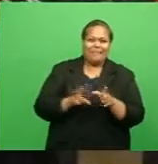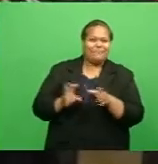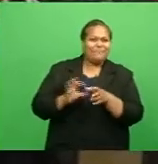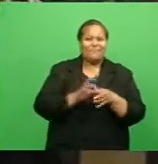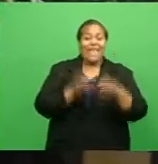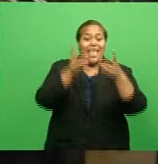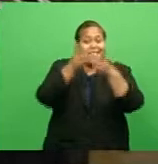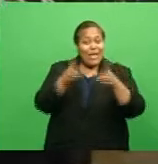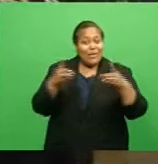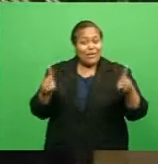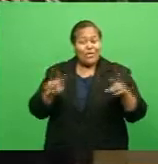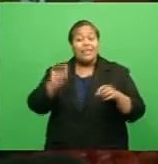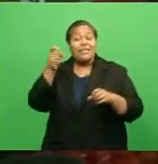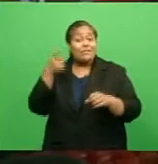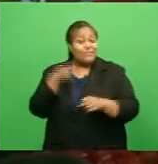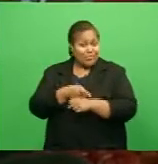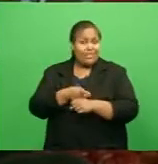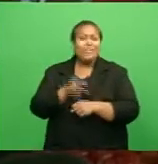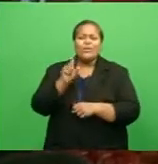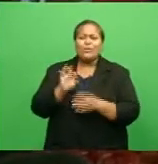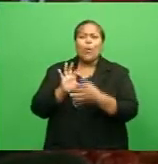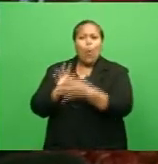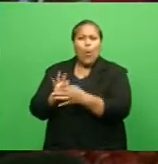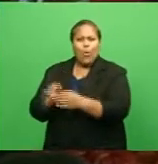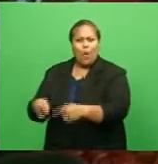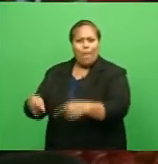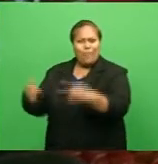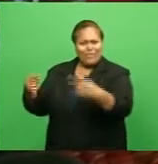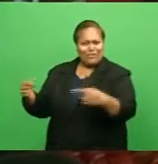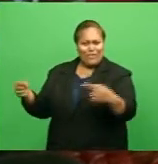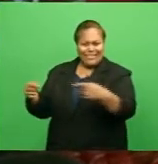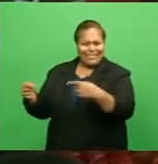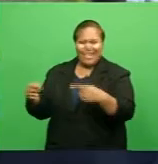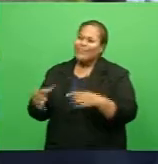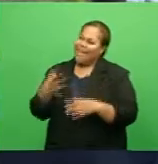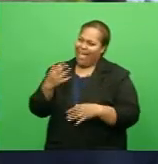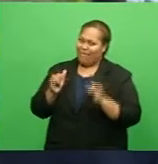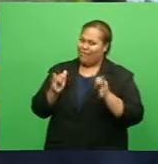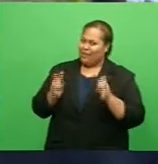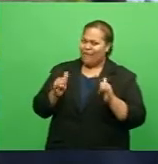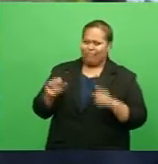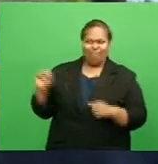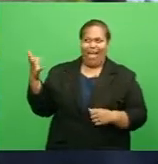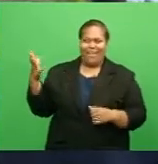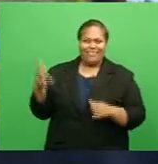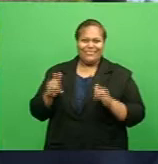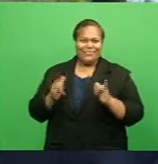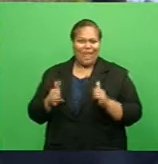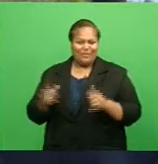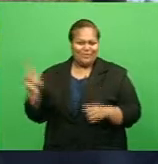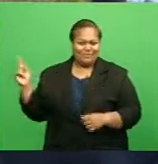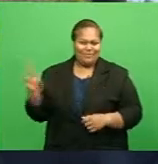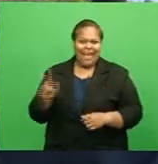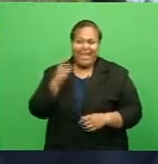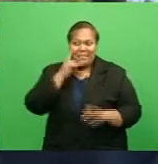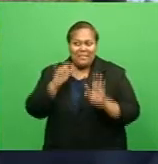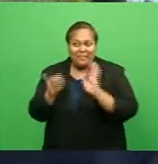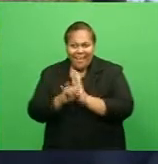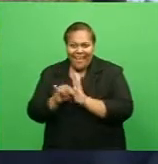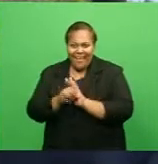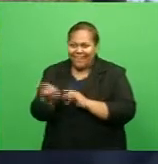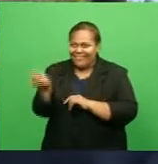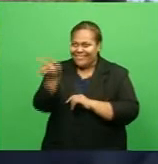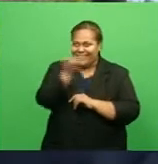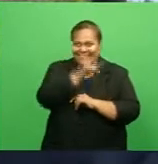will have their own competition. We will have a mystery judge that will go out there and identify the ones we